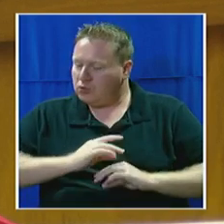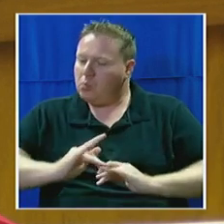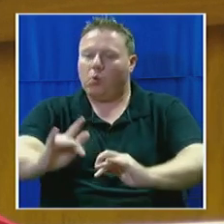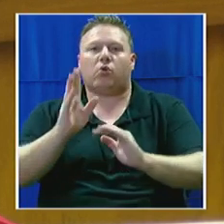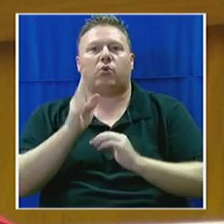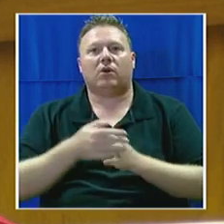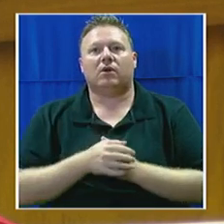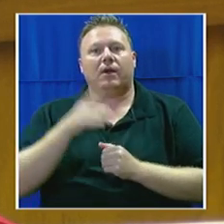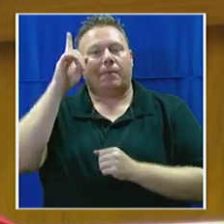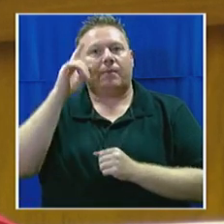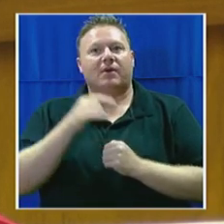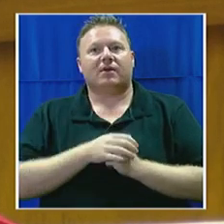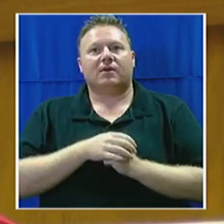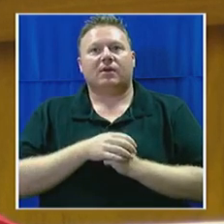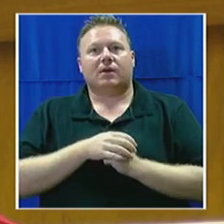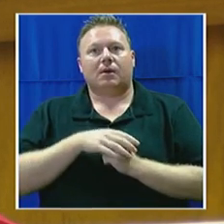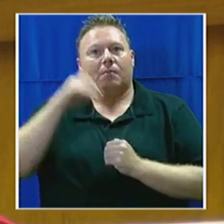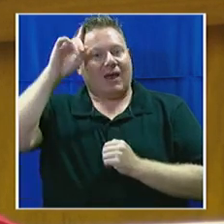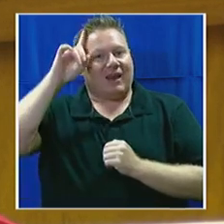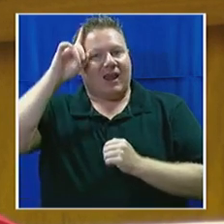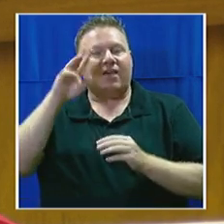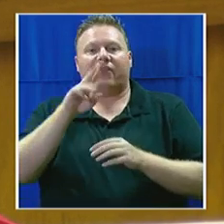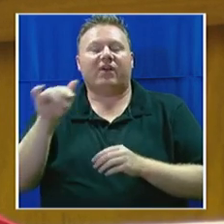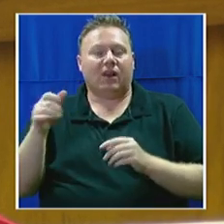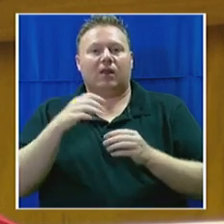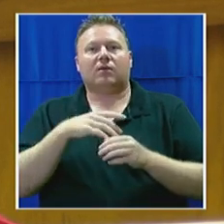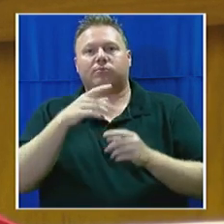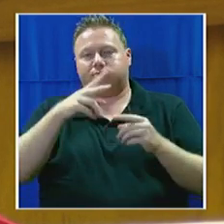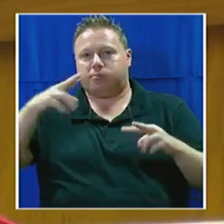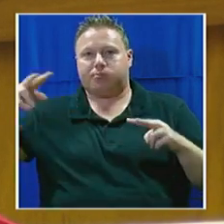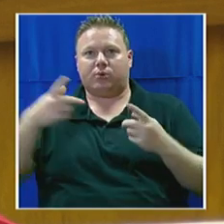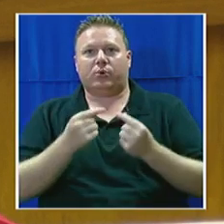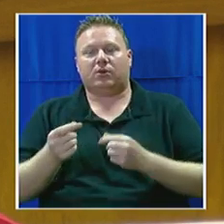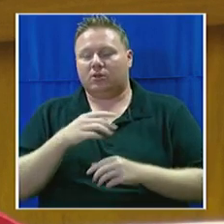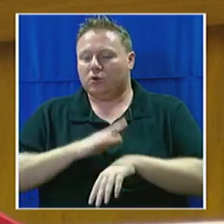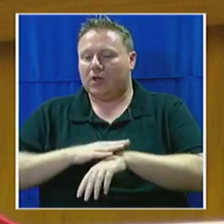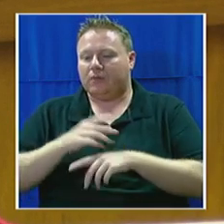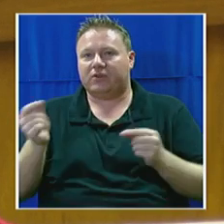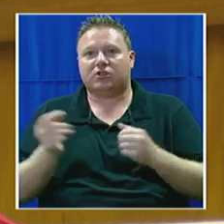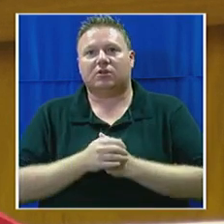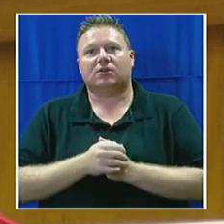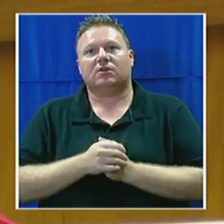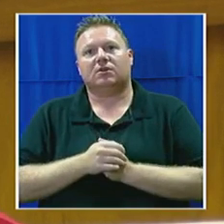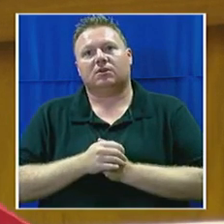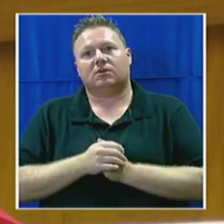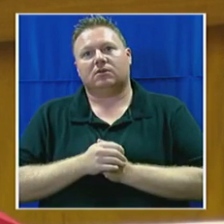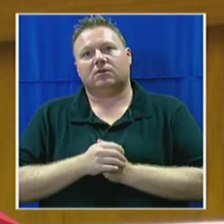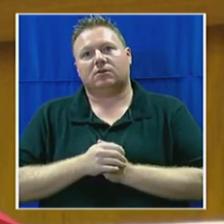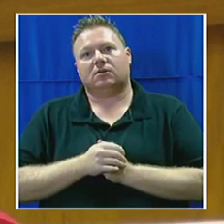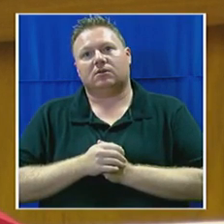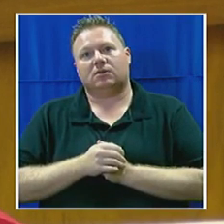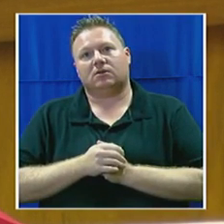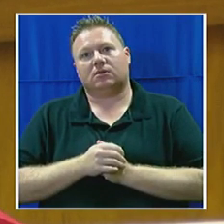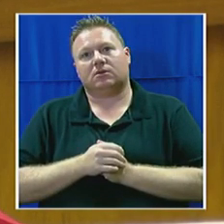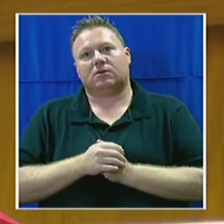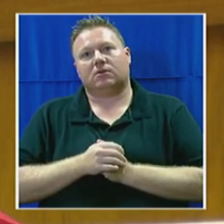formalize Mandelaville, Moyo Plus, Marikana, Timberview, Winterveld, Mbogozi, and all the informal settlements.